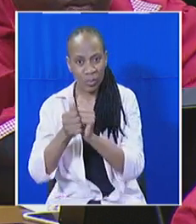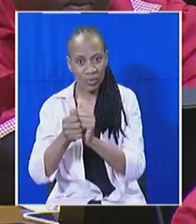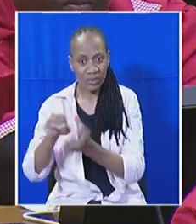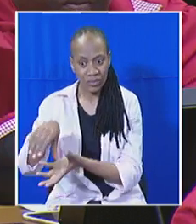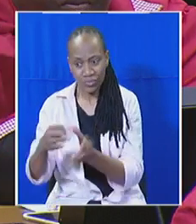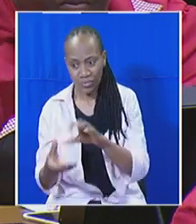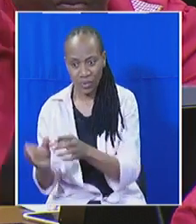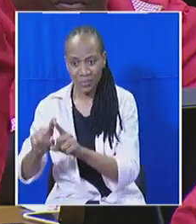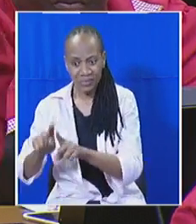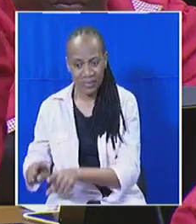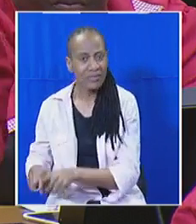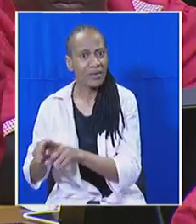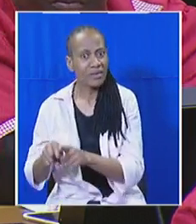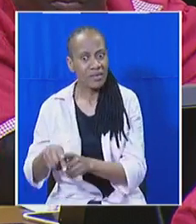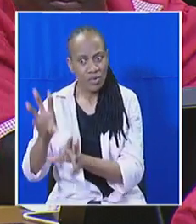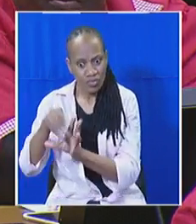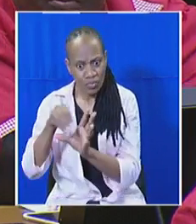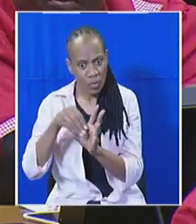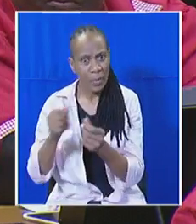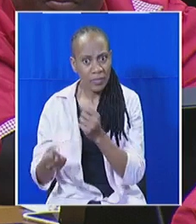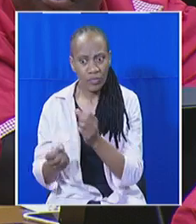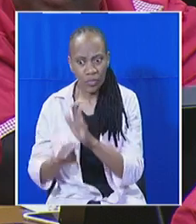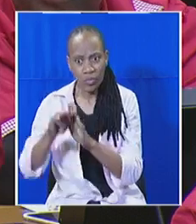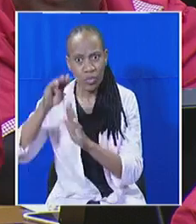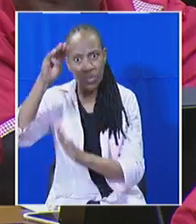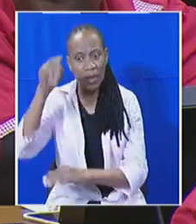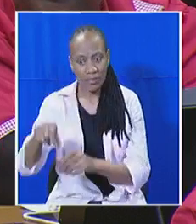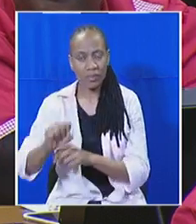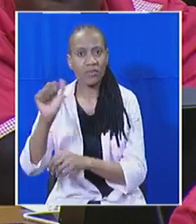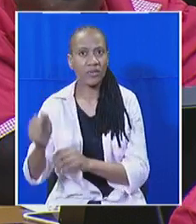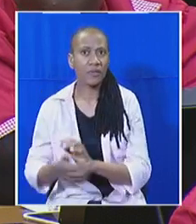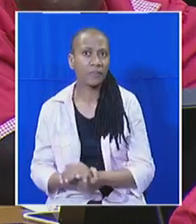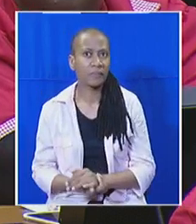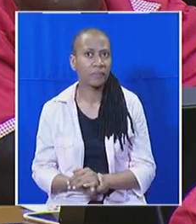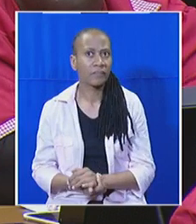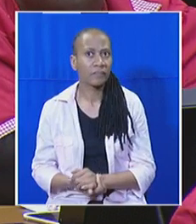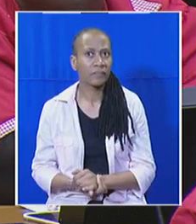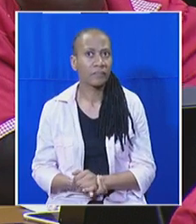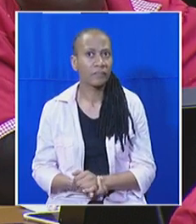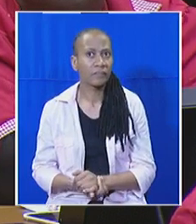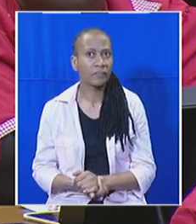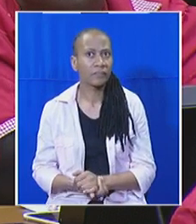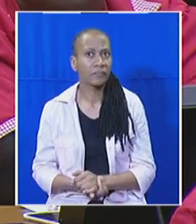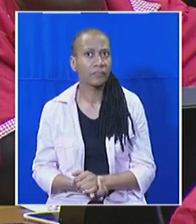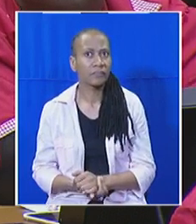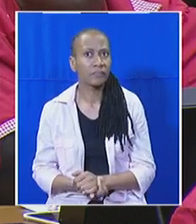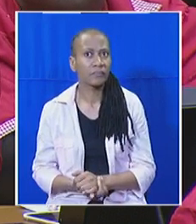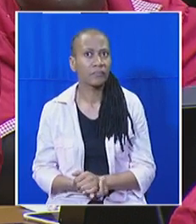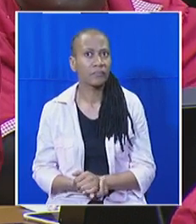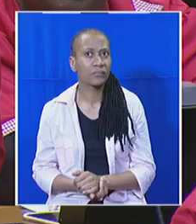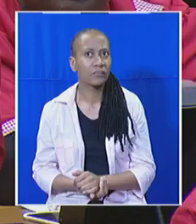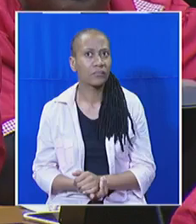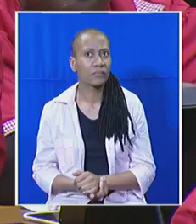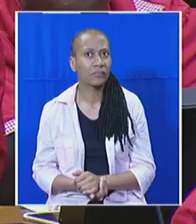have deadlines in this transformation program of yours? But lastly, why is the